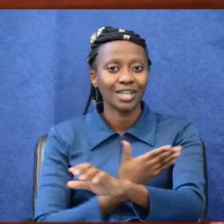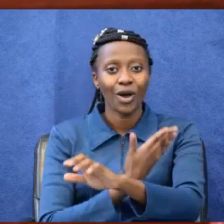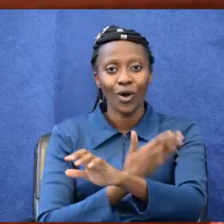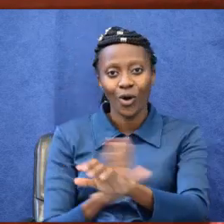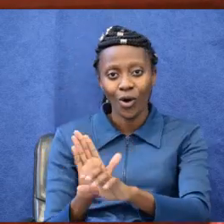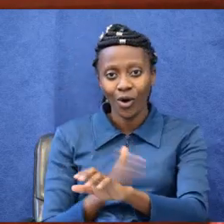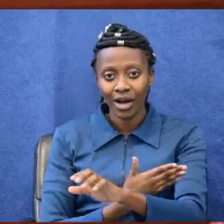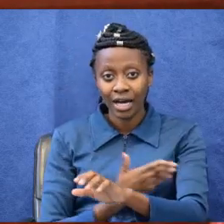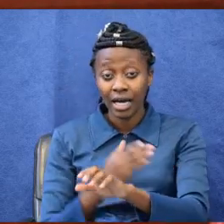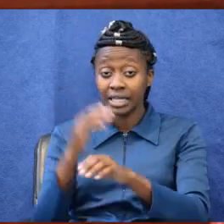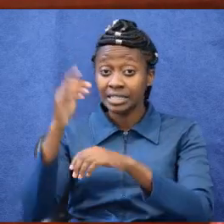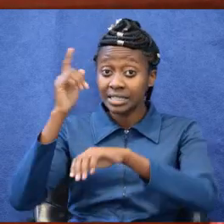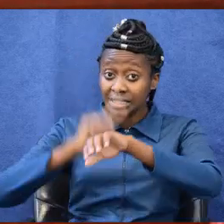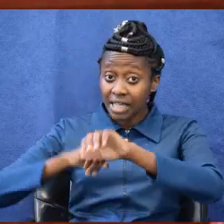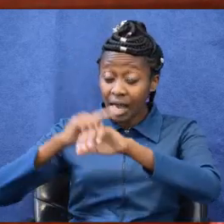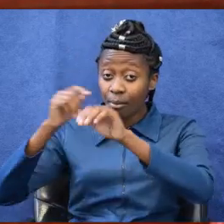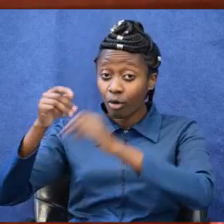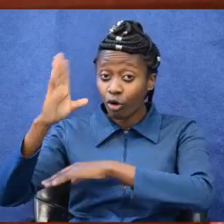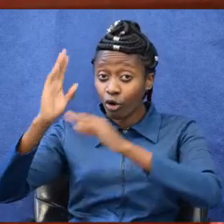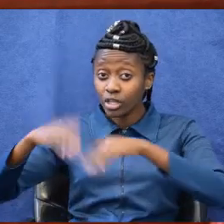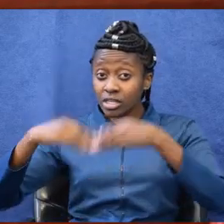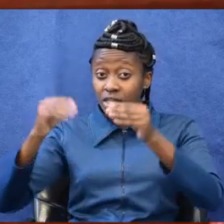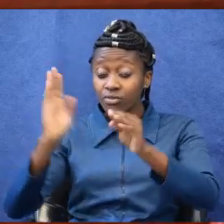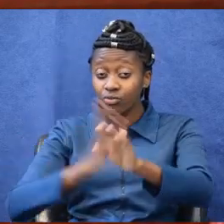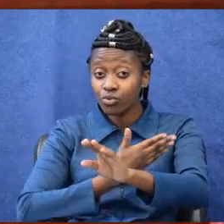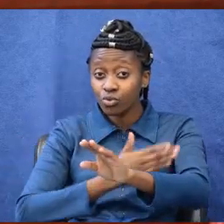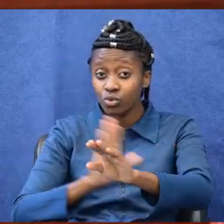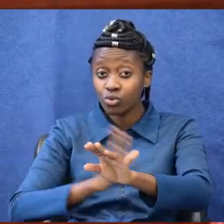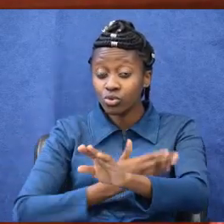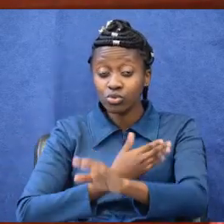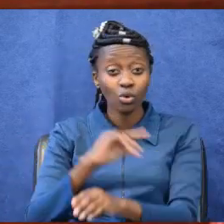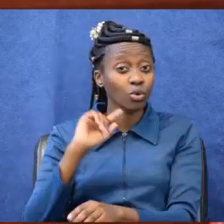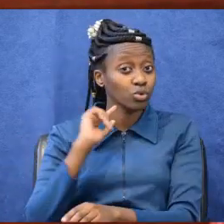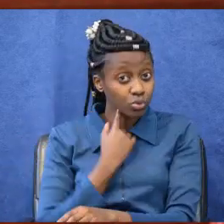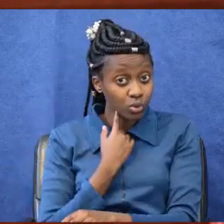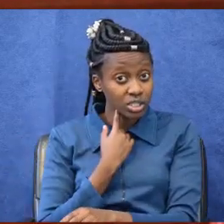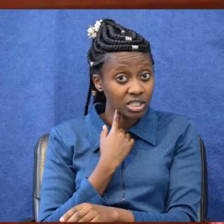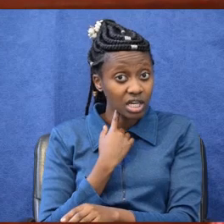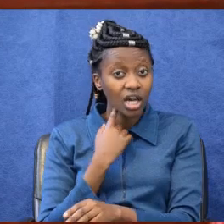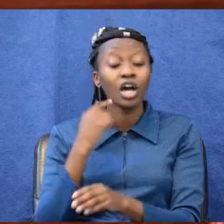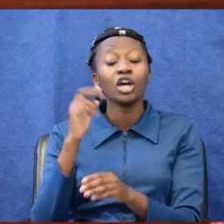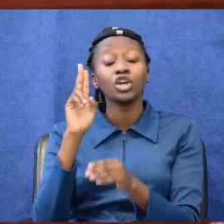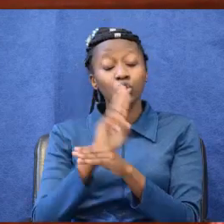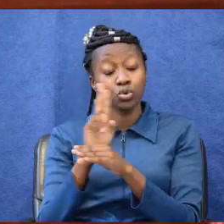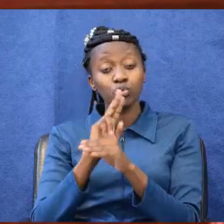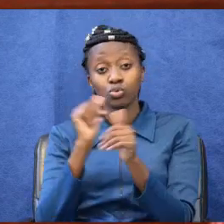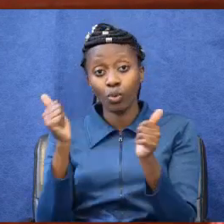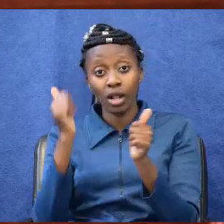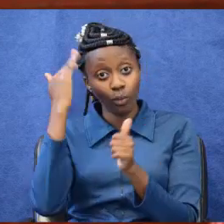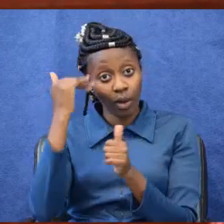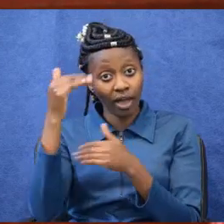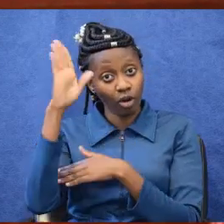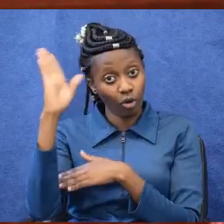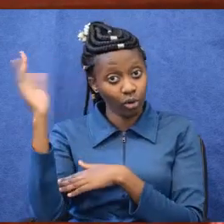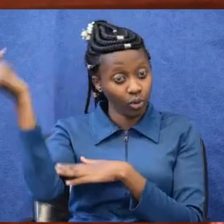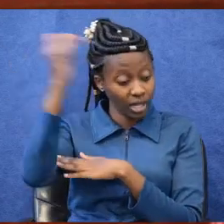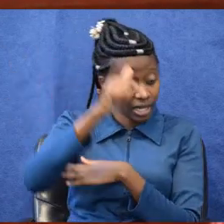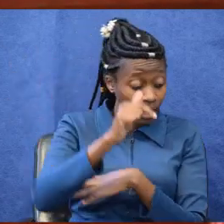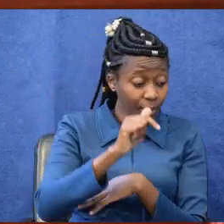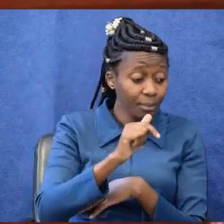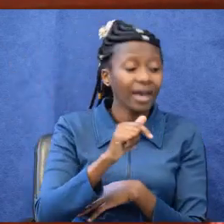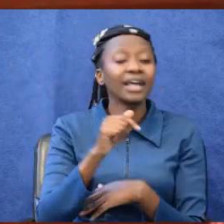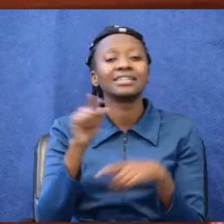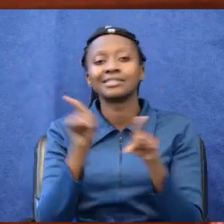when God gives you such a voice, you have to use it. Otherwise, you'll come for it and hit you very hard. And there are